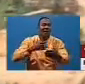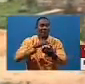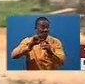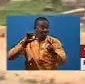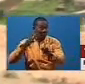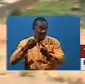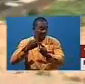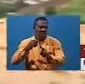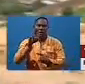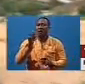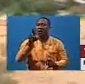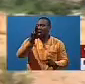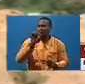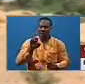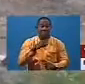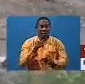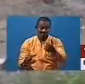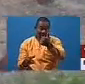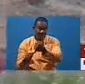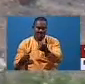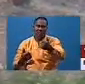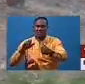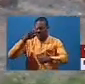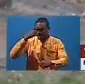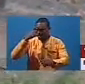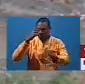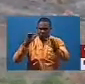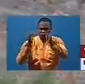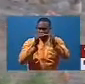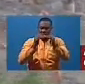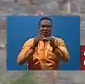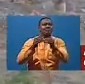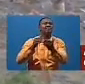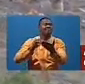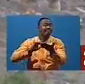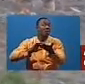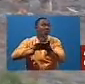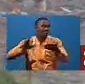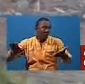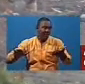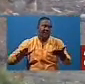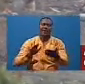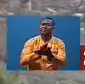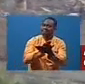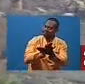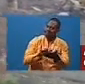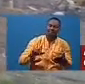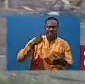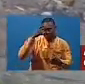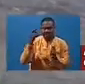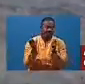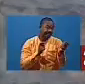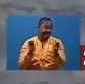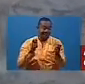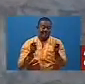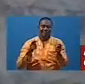environment, NRE, and to assist the government achieve equity, accountability, and transparency in the governance of